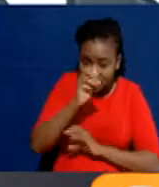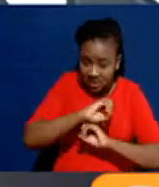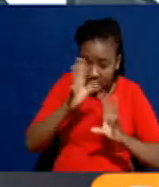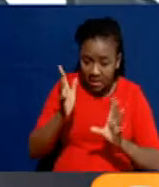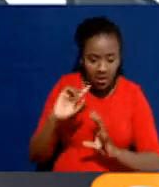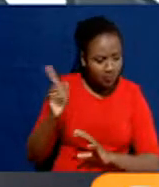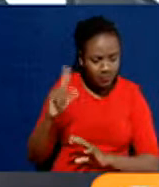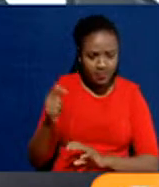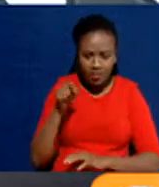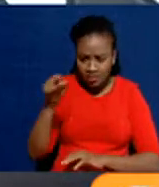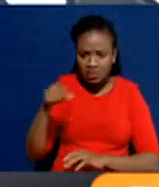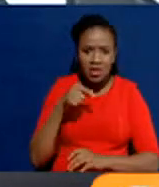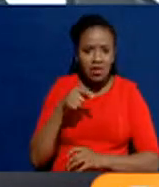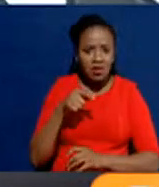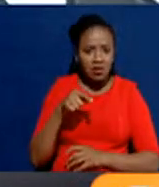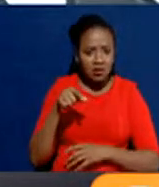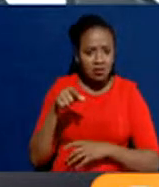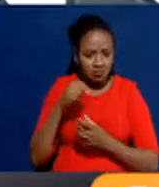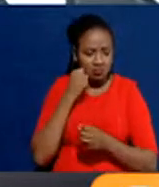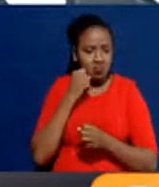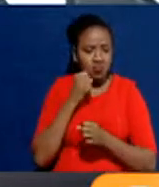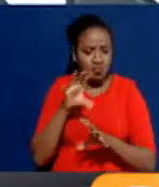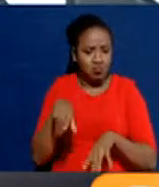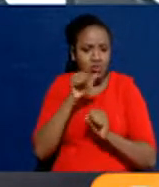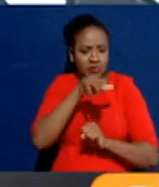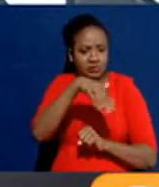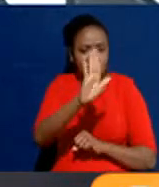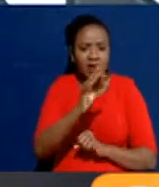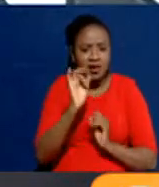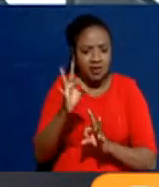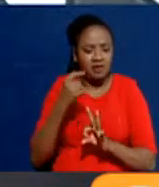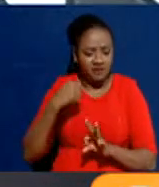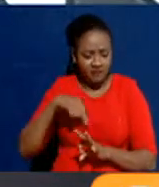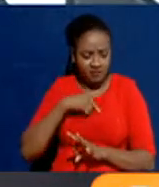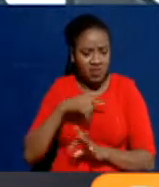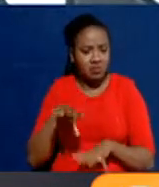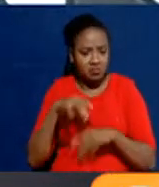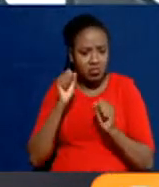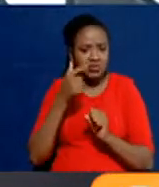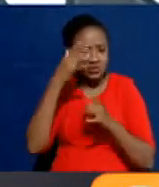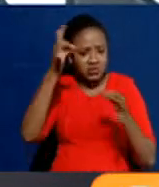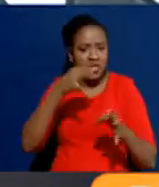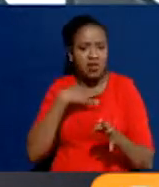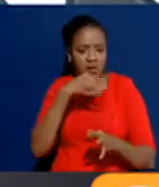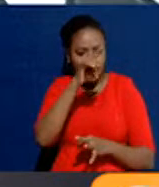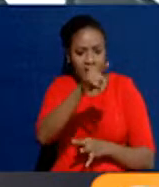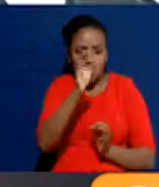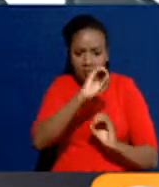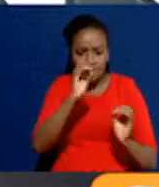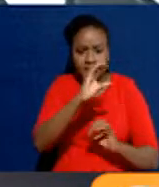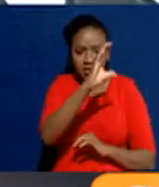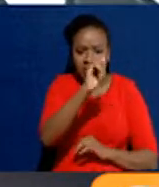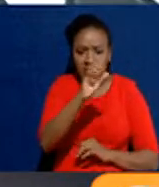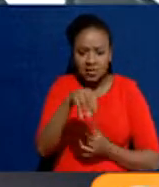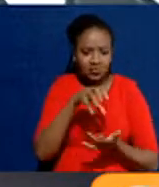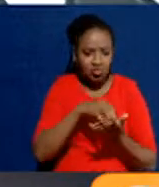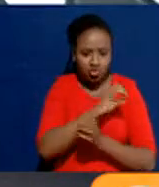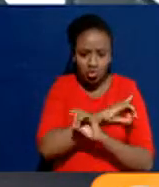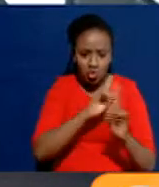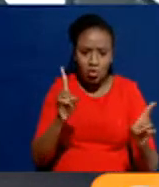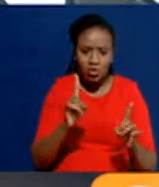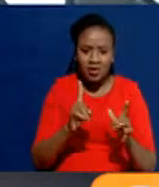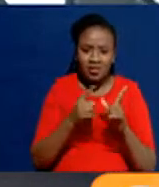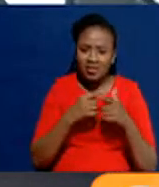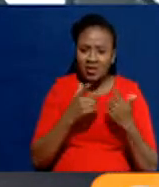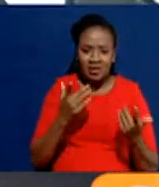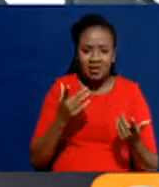employers. And as an employer, if you decide you do not want this post or the other, then, you know, that is what should carry